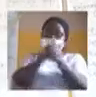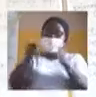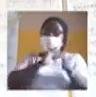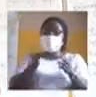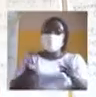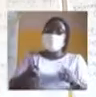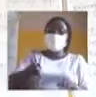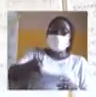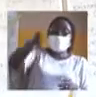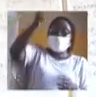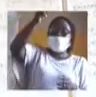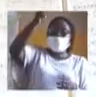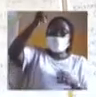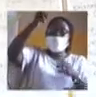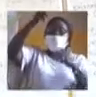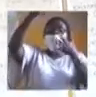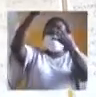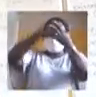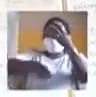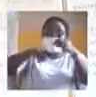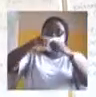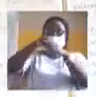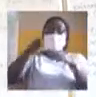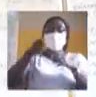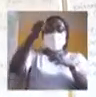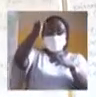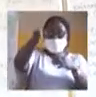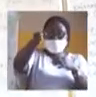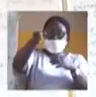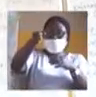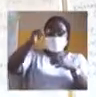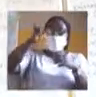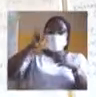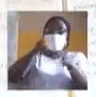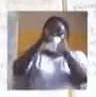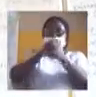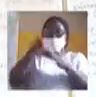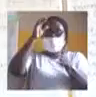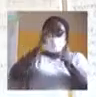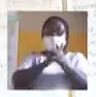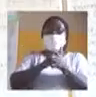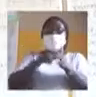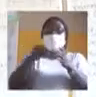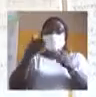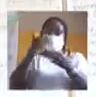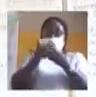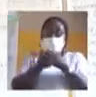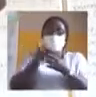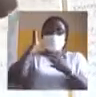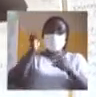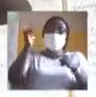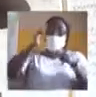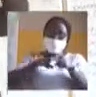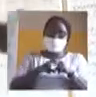future, demand for that commodity is bound to increase. They want to make some quick purchase. An example